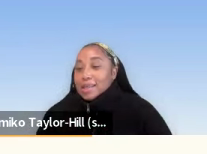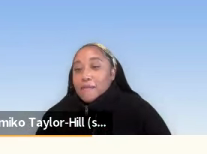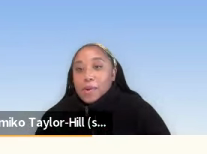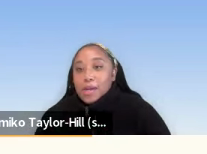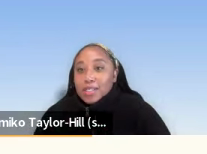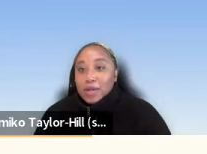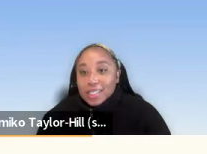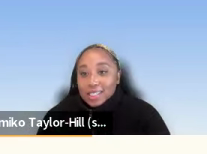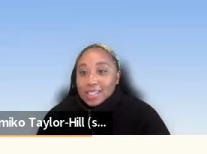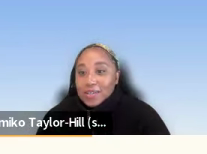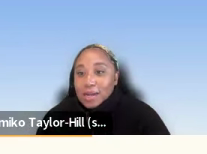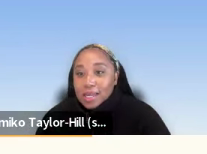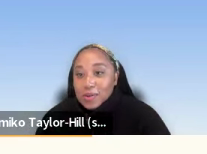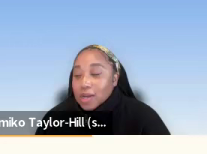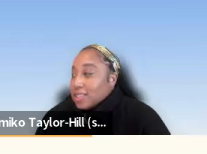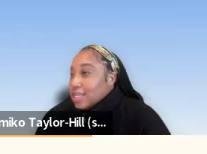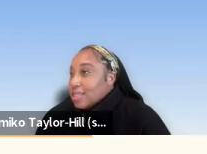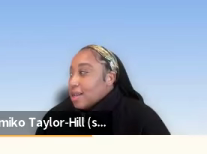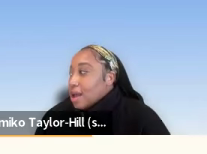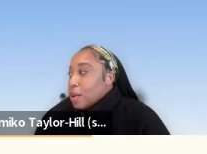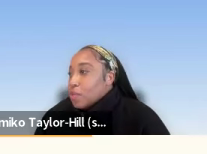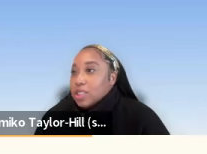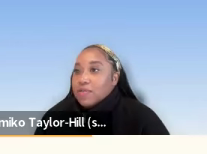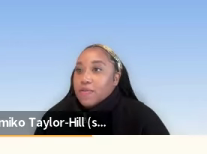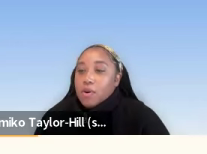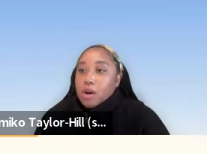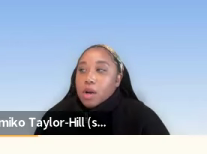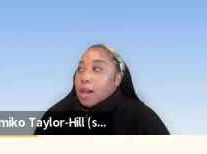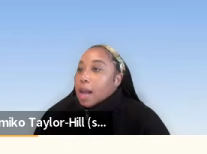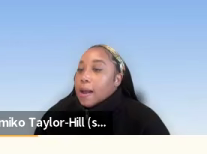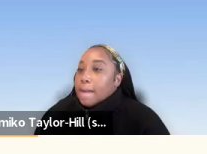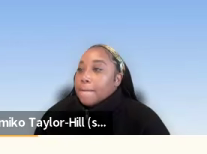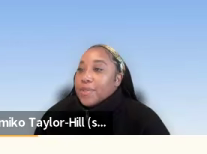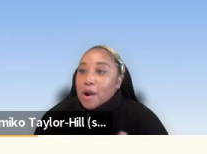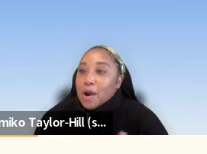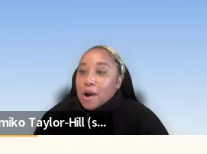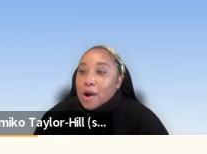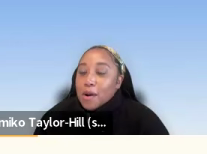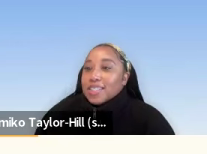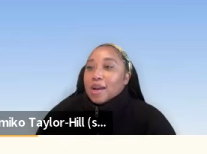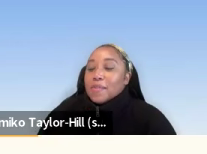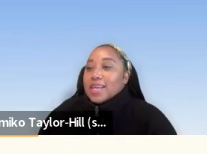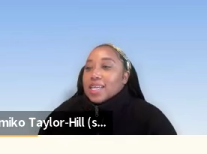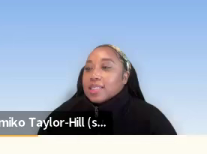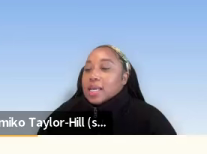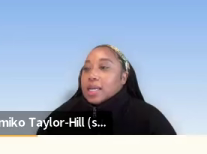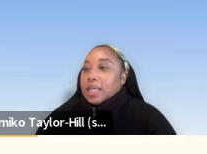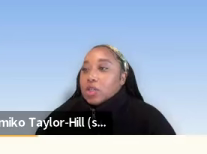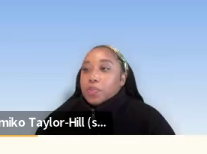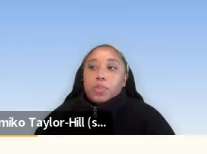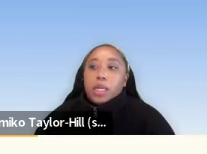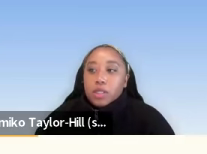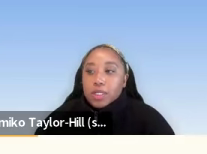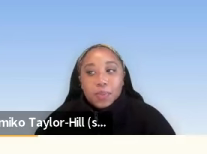get us kicked off. I'm going to transition us to our next question, which is for Dharma. Dharma is